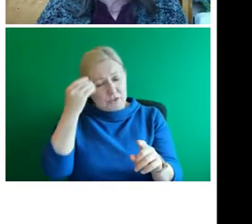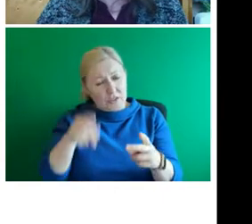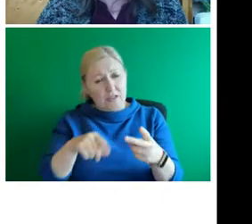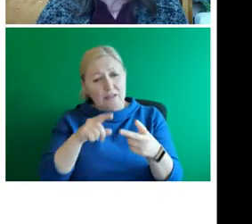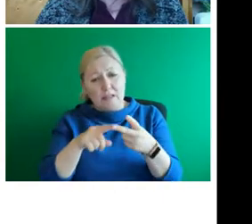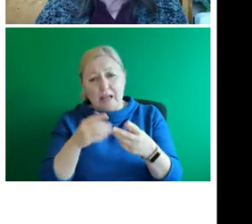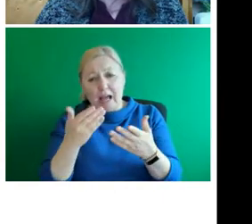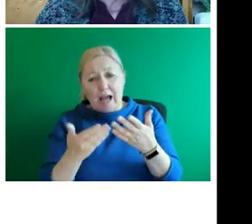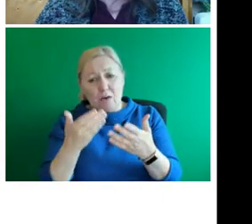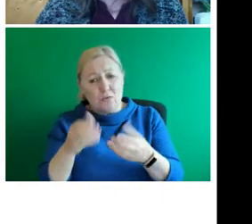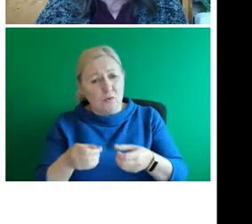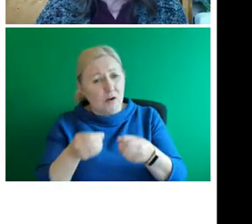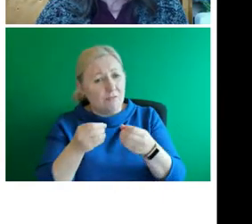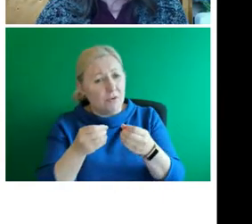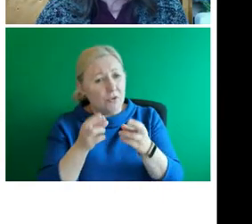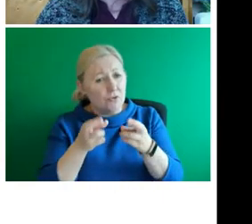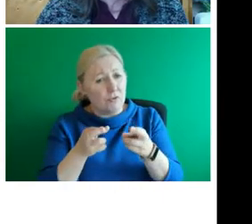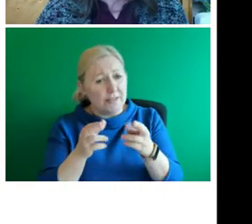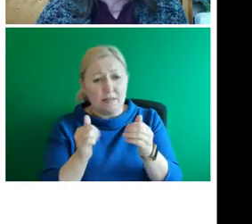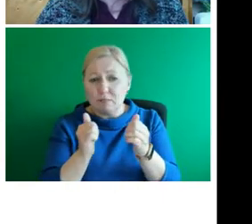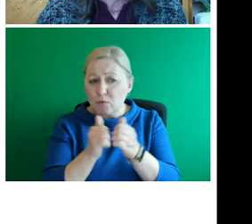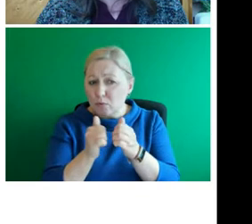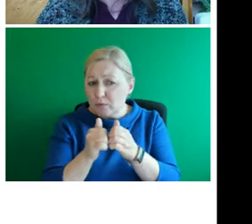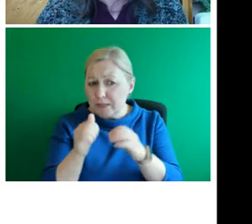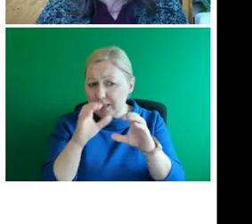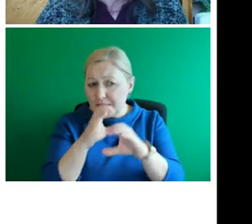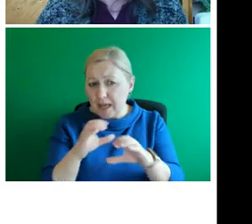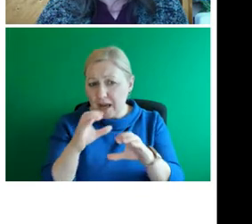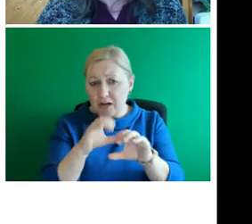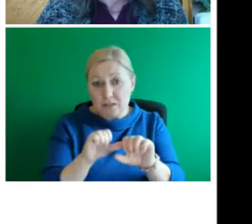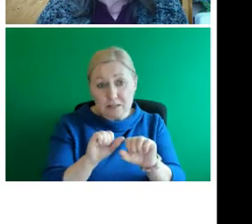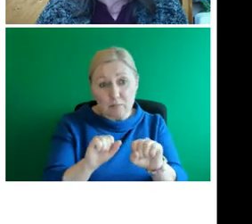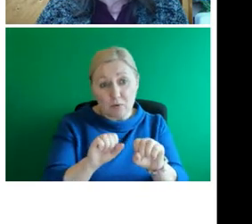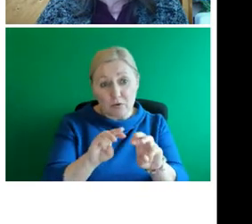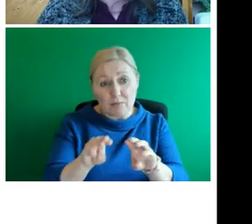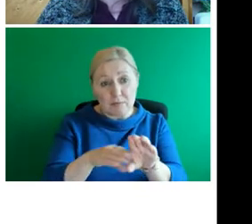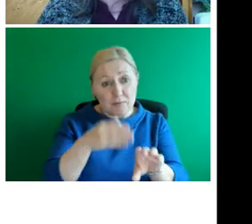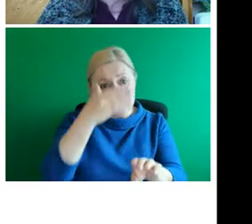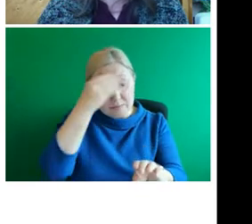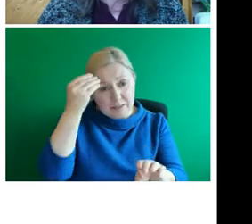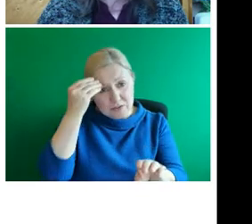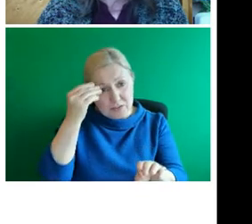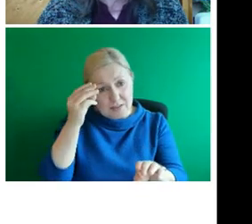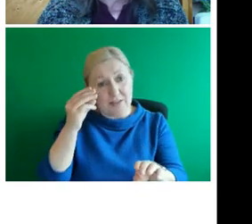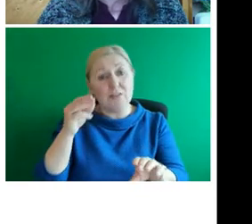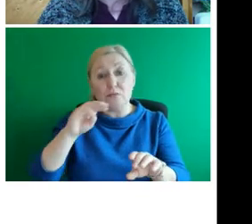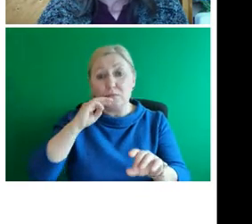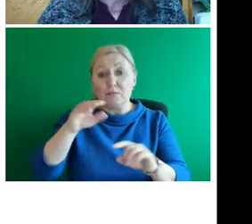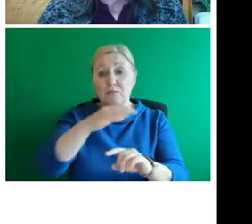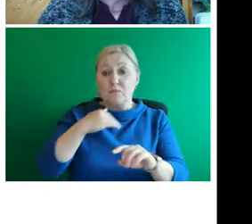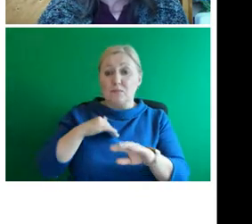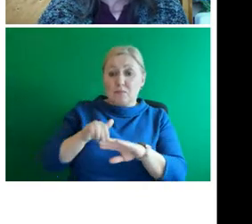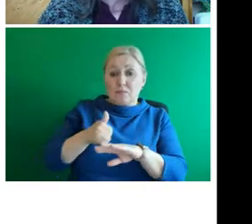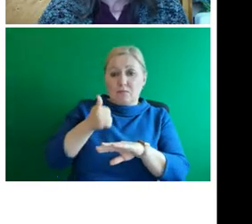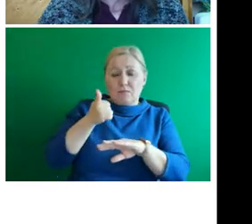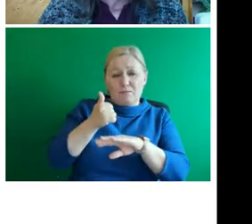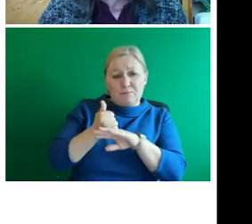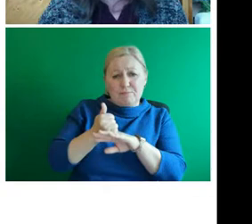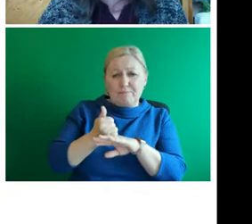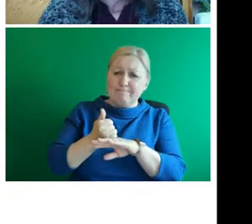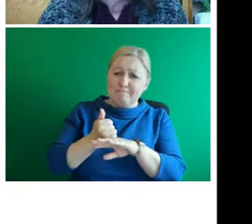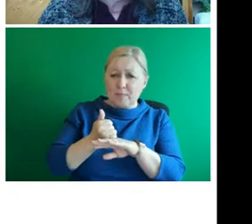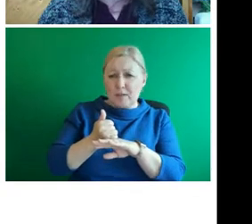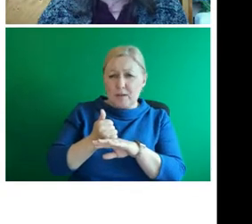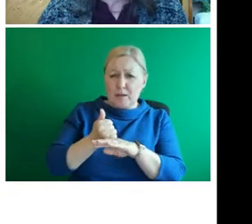dementia. So we developed a rural primary healthcare model, and it was informed by the literature that found that the